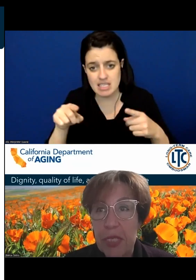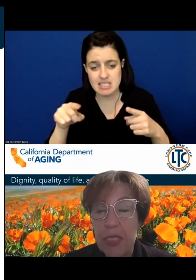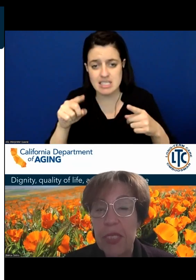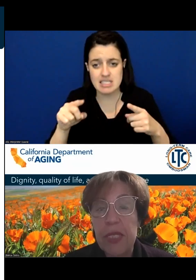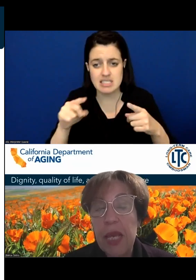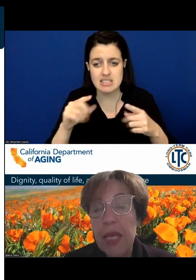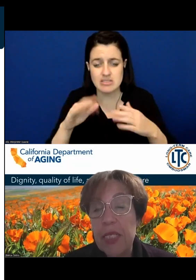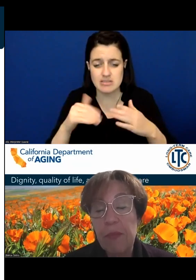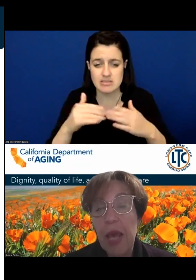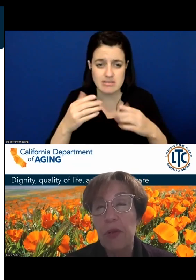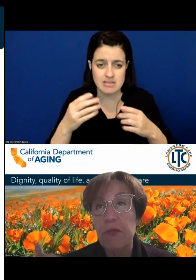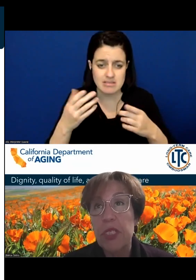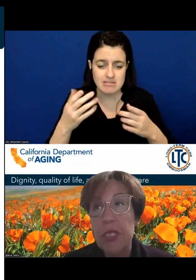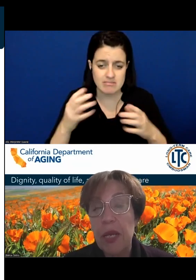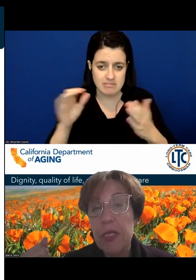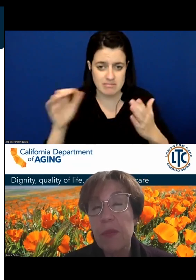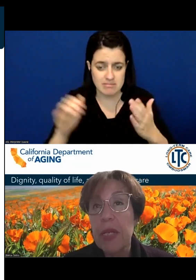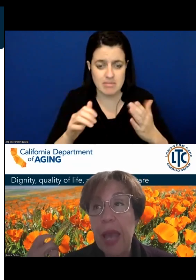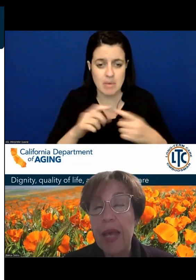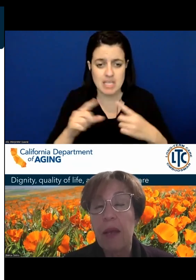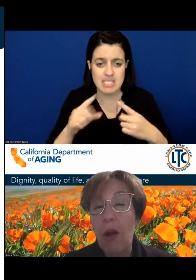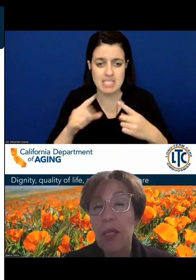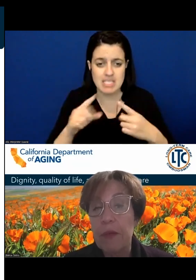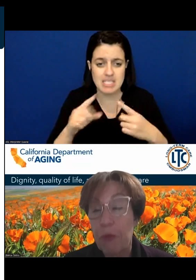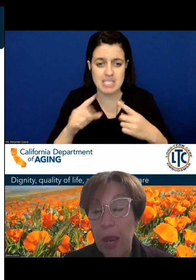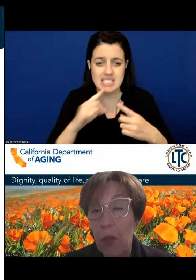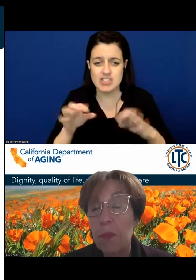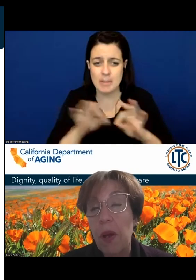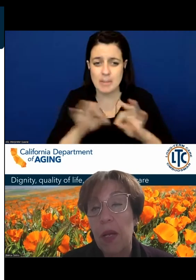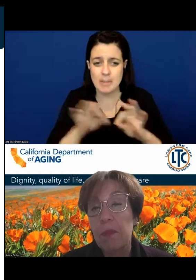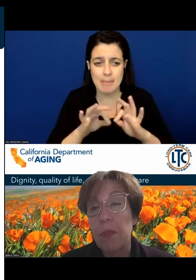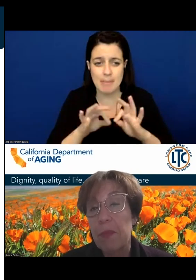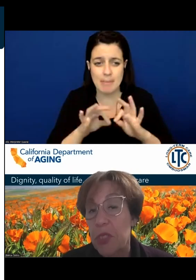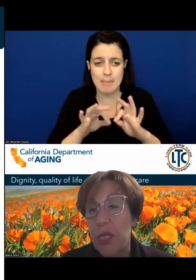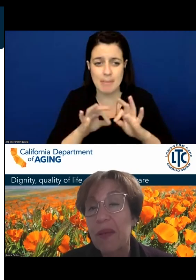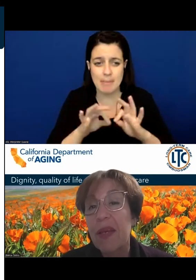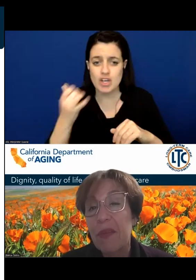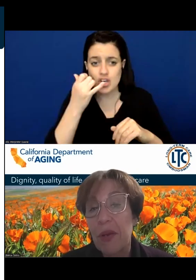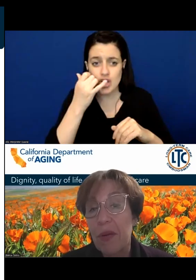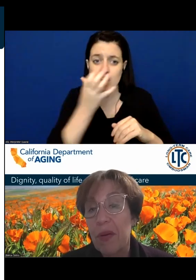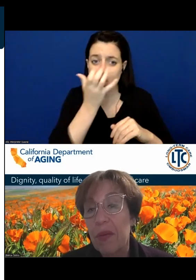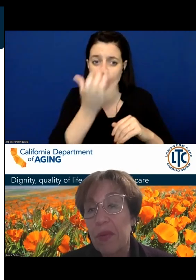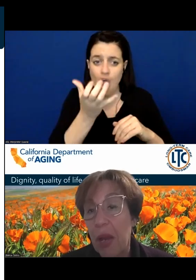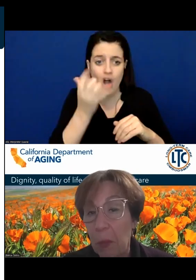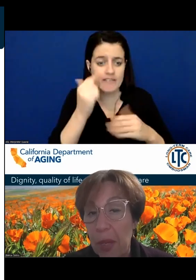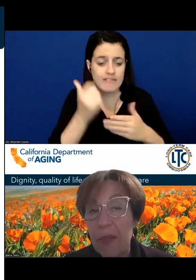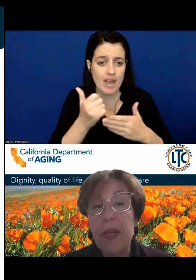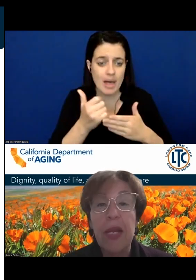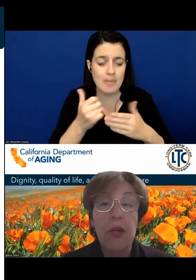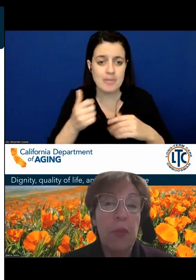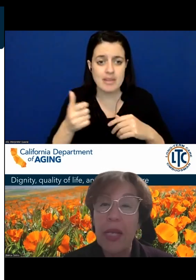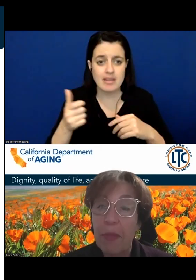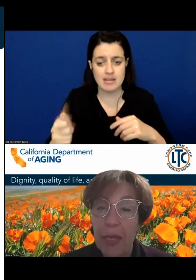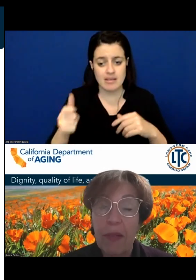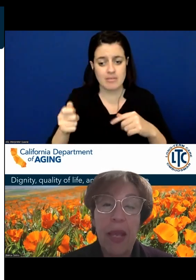these instances, it's a matter of just somebody calling for help and pushing their help button